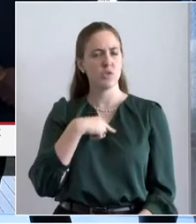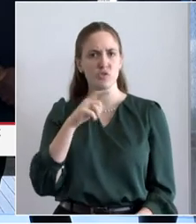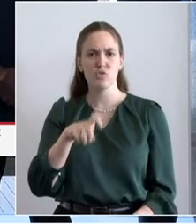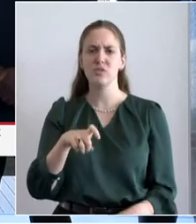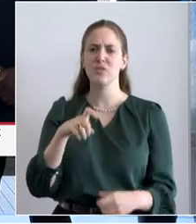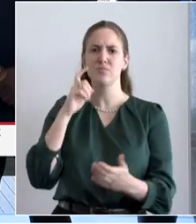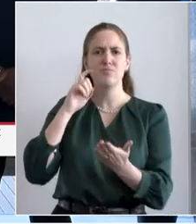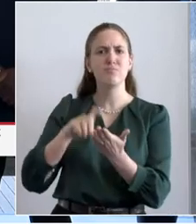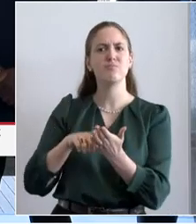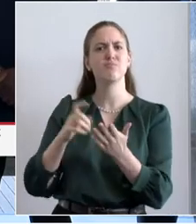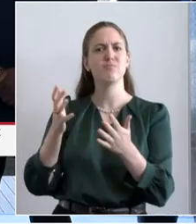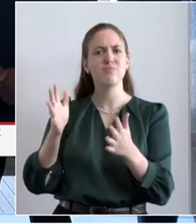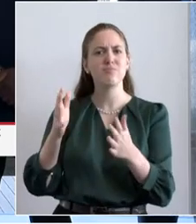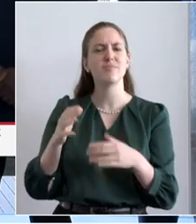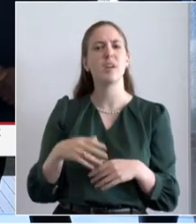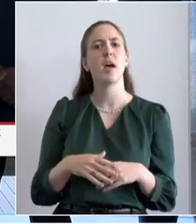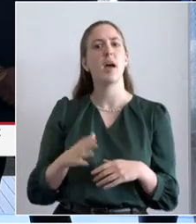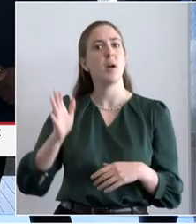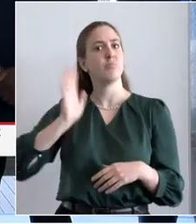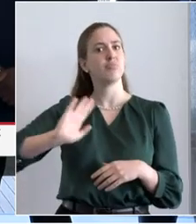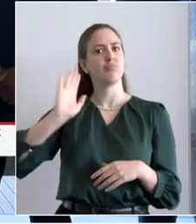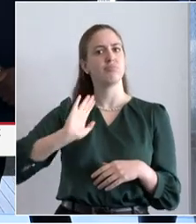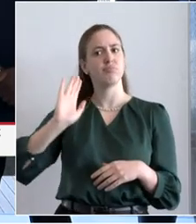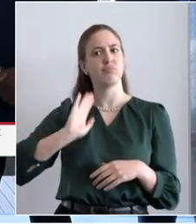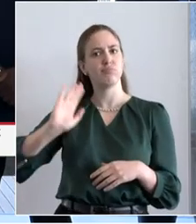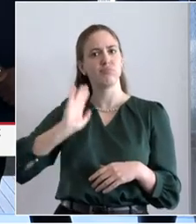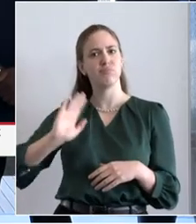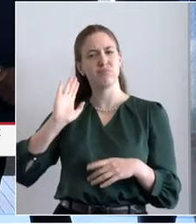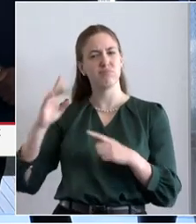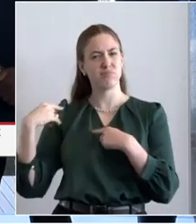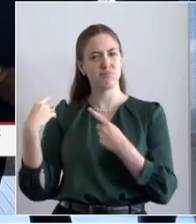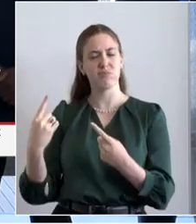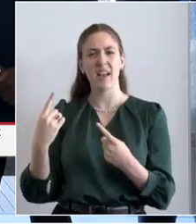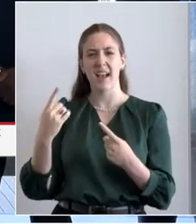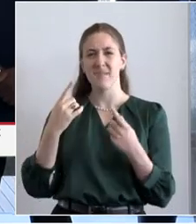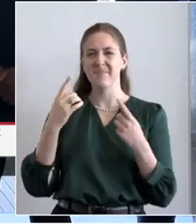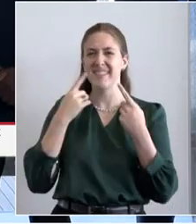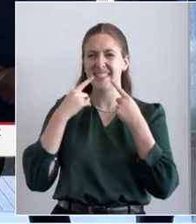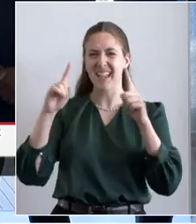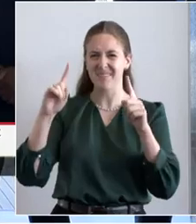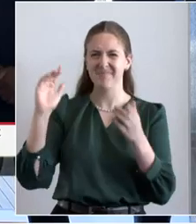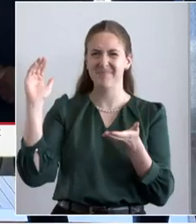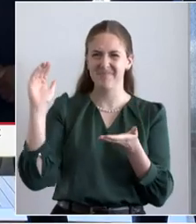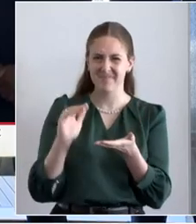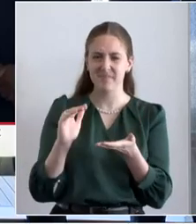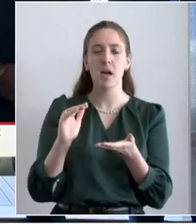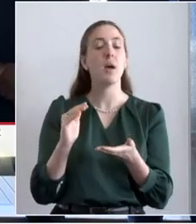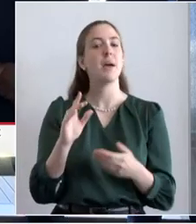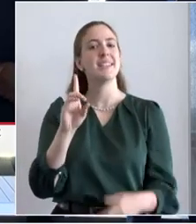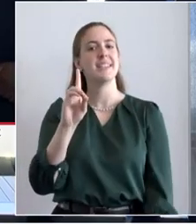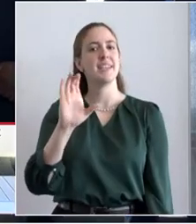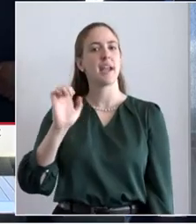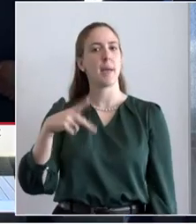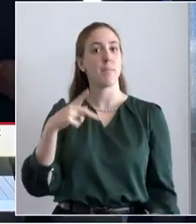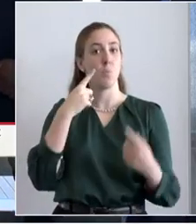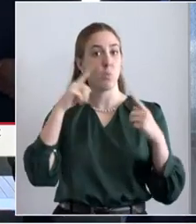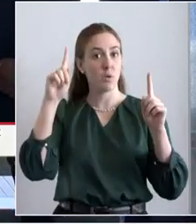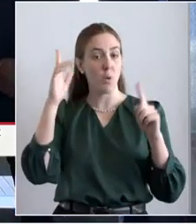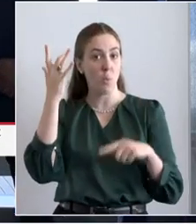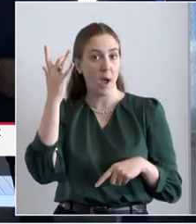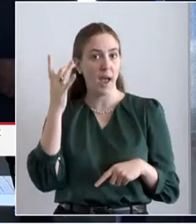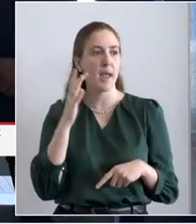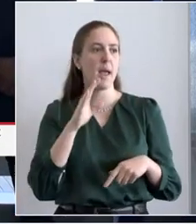institutions despite having little success in past decades. DCAP works because of institutions' willingness to change